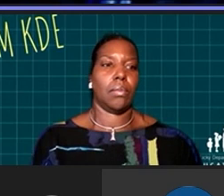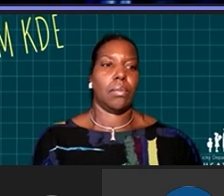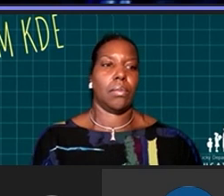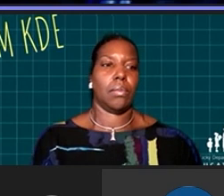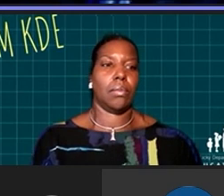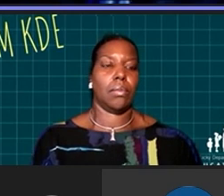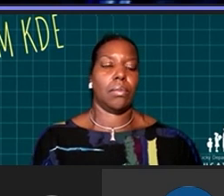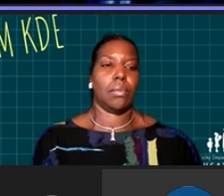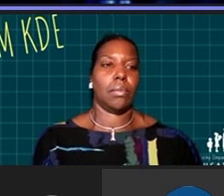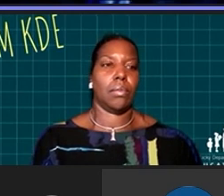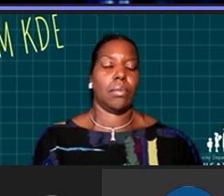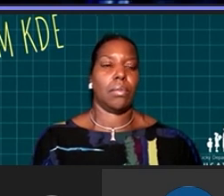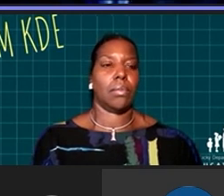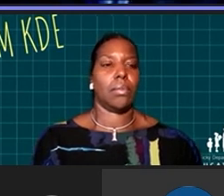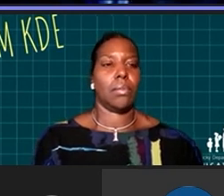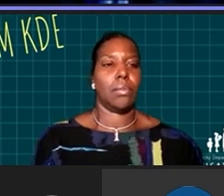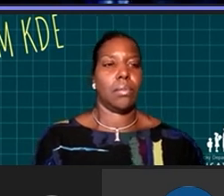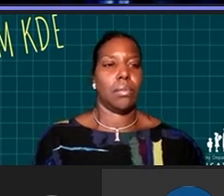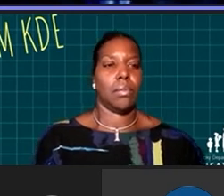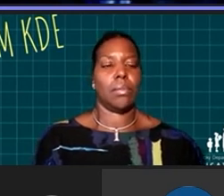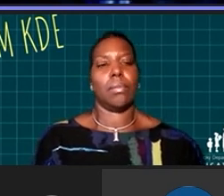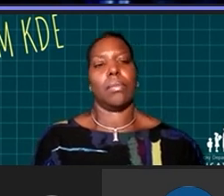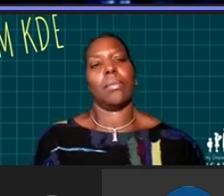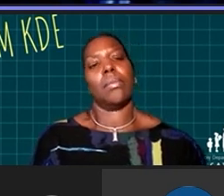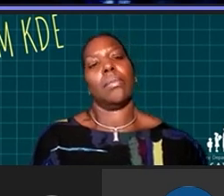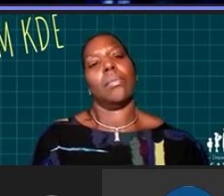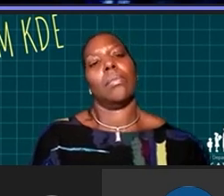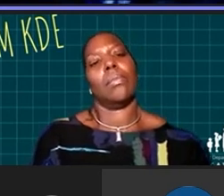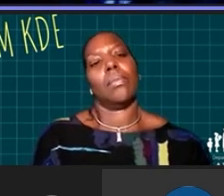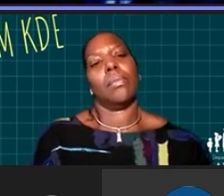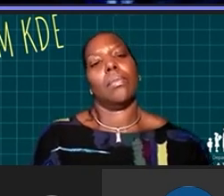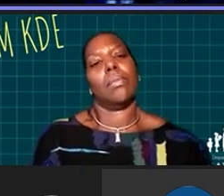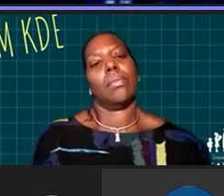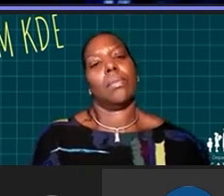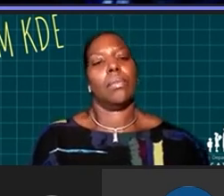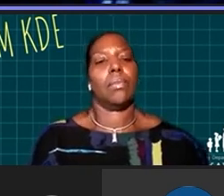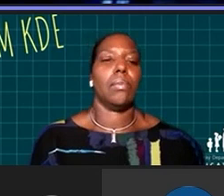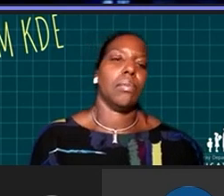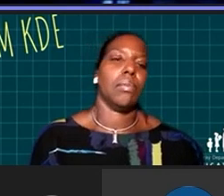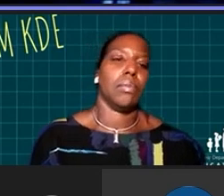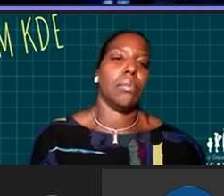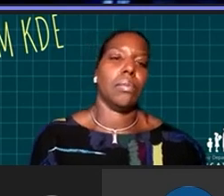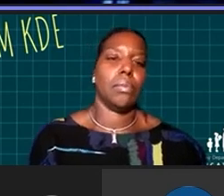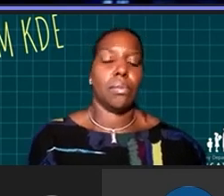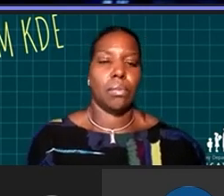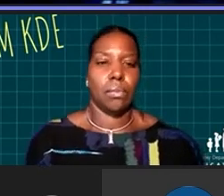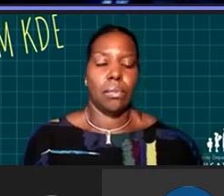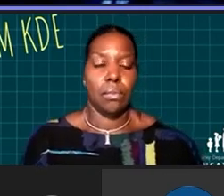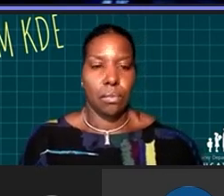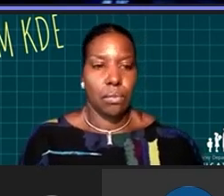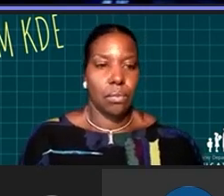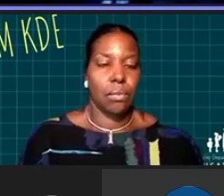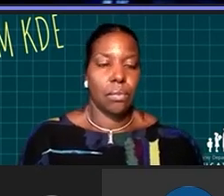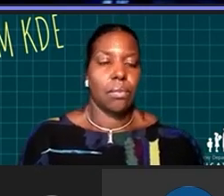be, you will have to cover the cost of those yourself. They will not be eligible for E-rate support because they did not